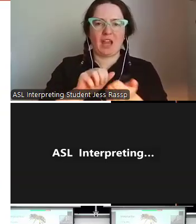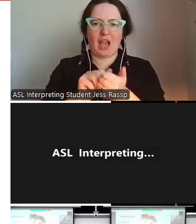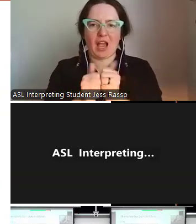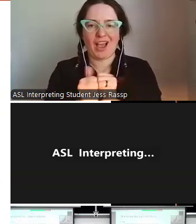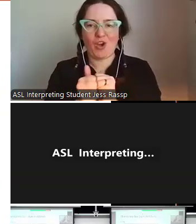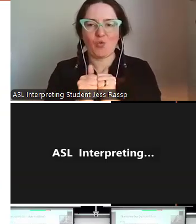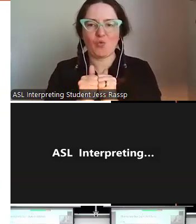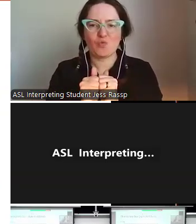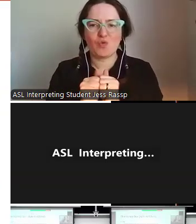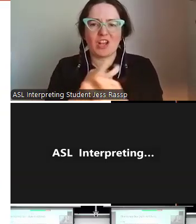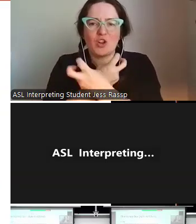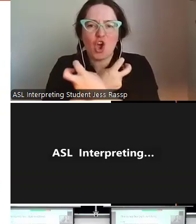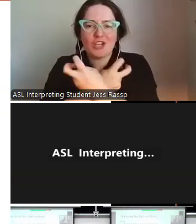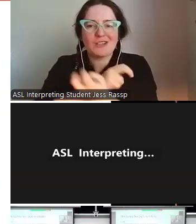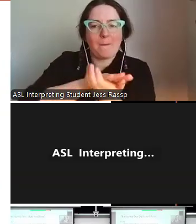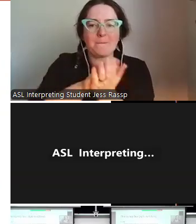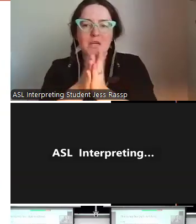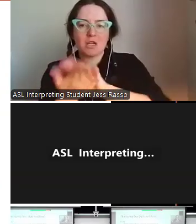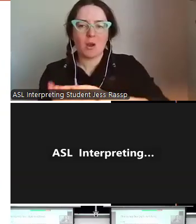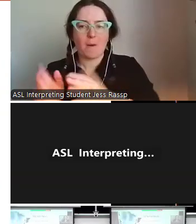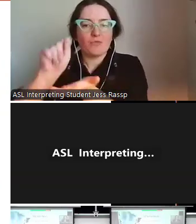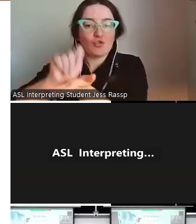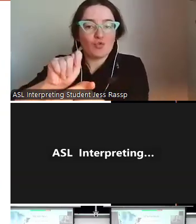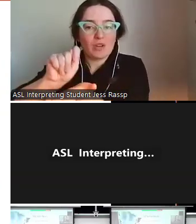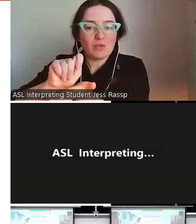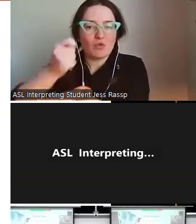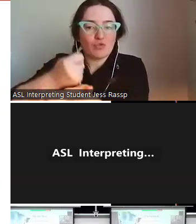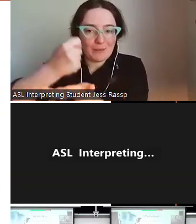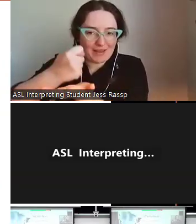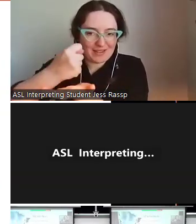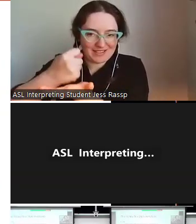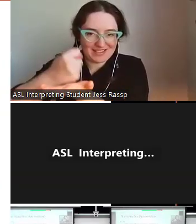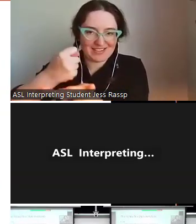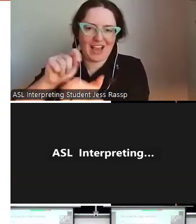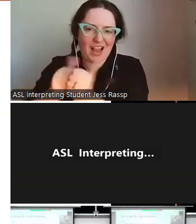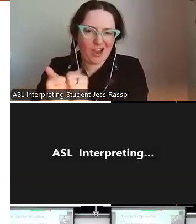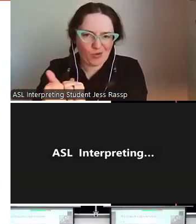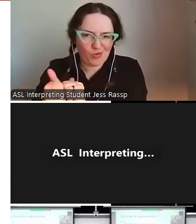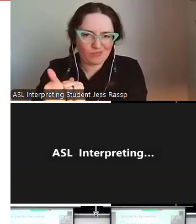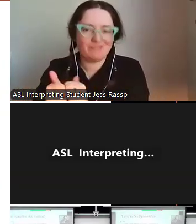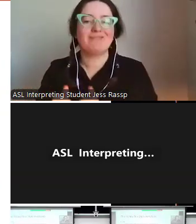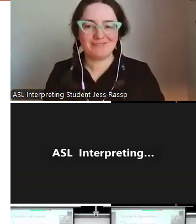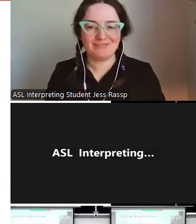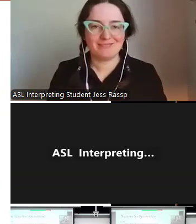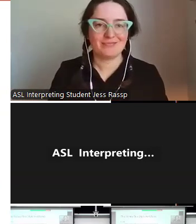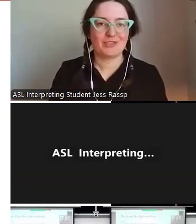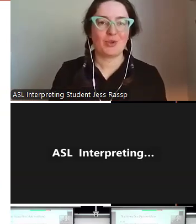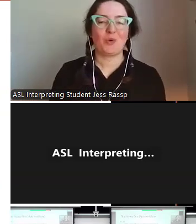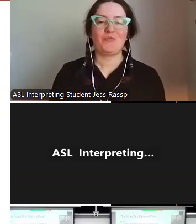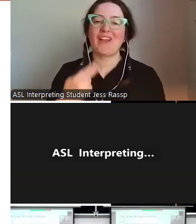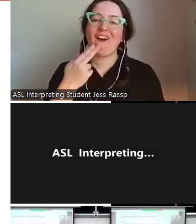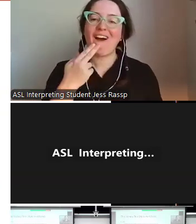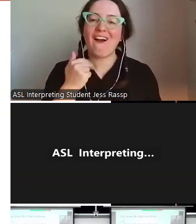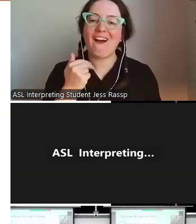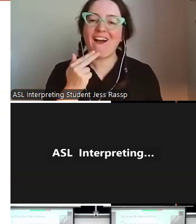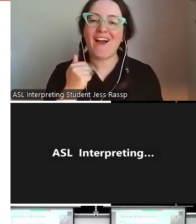part 3. So now it's working, I think. So the honeybee, this guy got it. The honeybee, all right, so